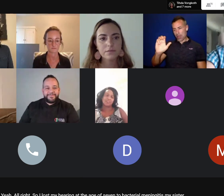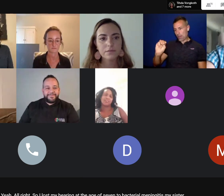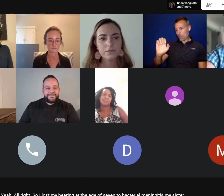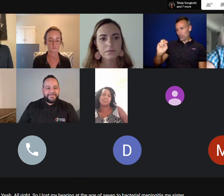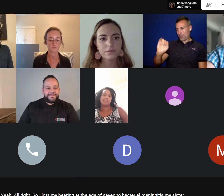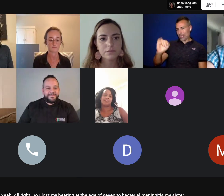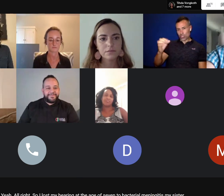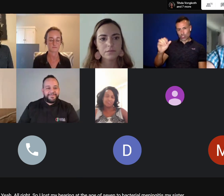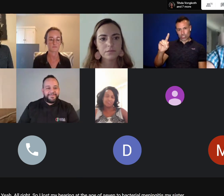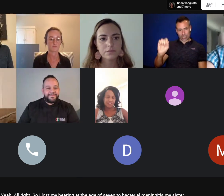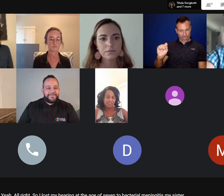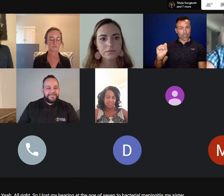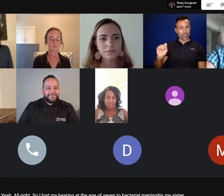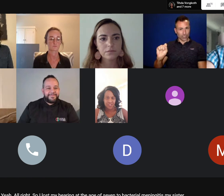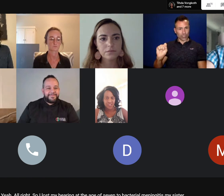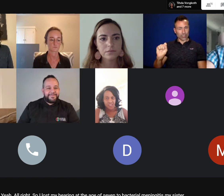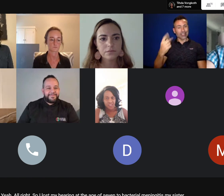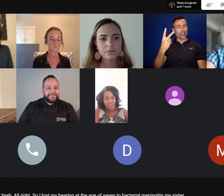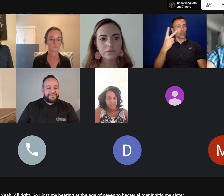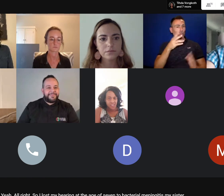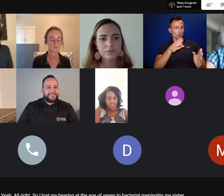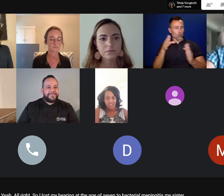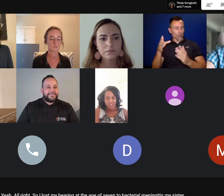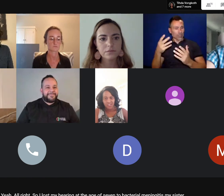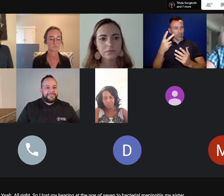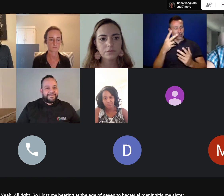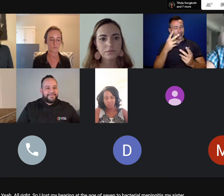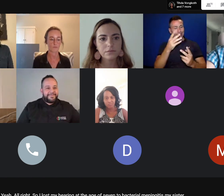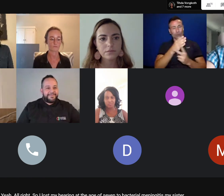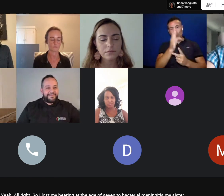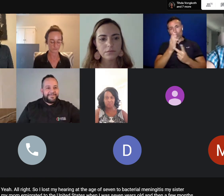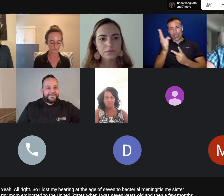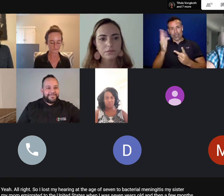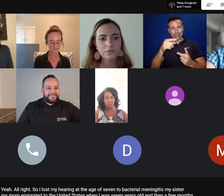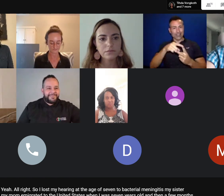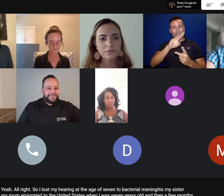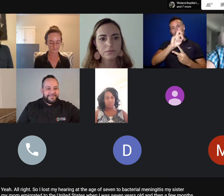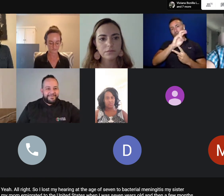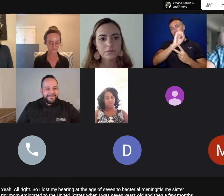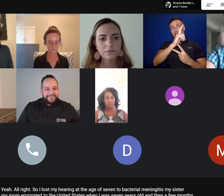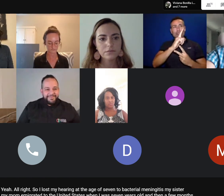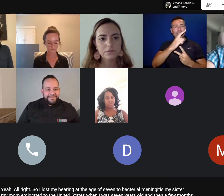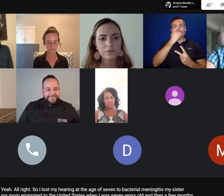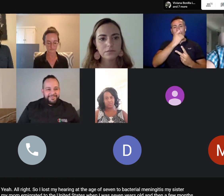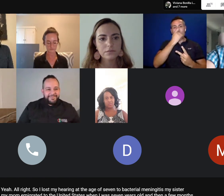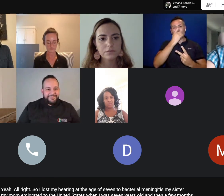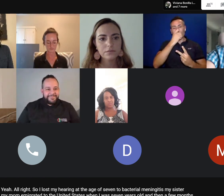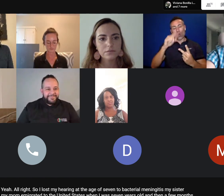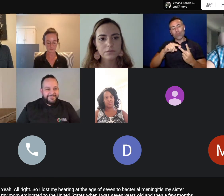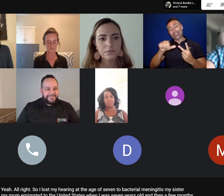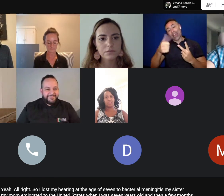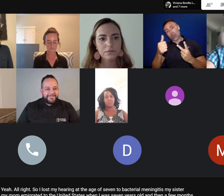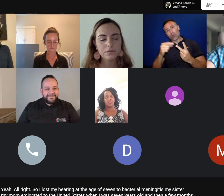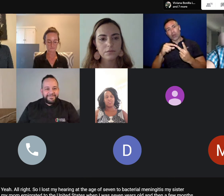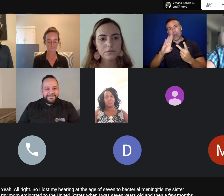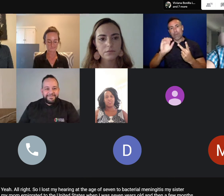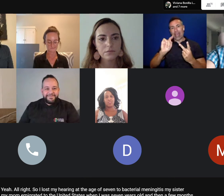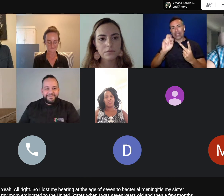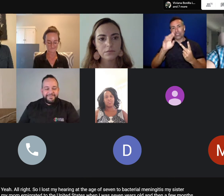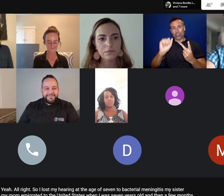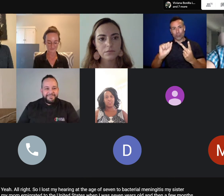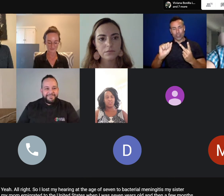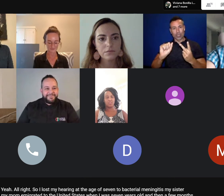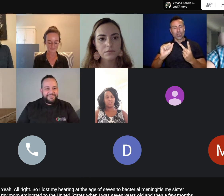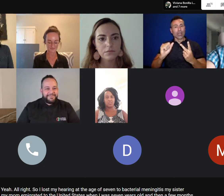and viral. And viral meningitis is like you get the common cold. Bacterial meningitis, basically what it does is your body starts